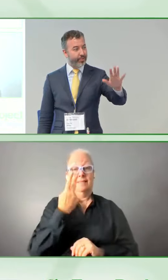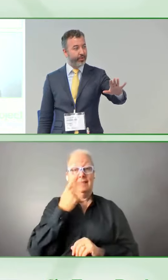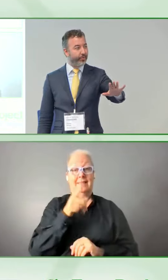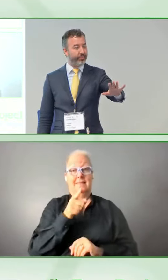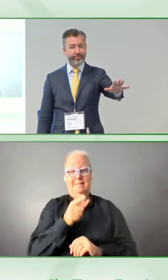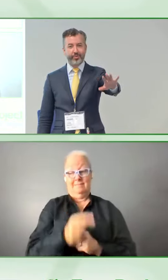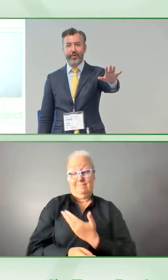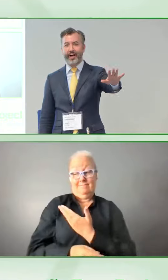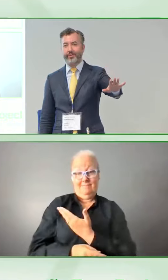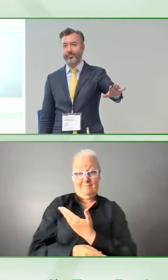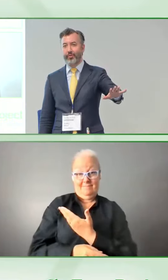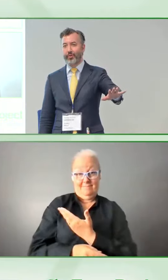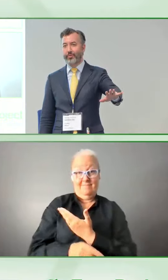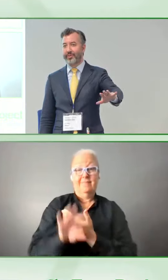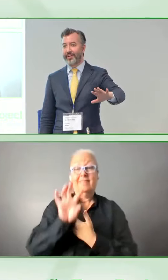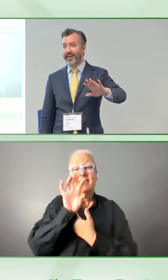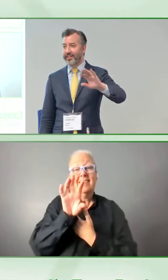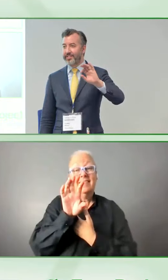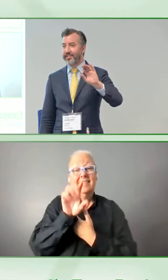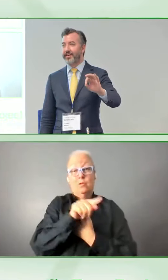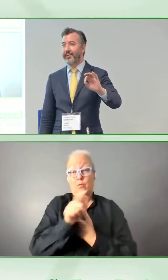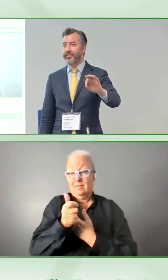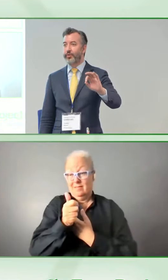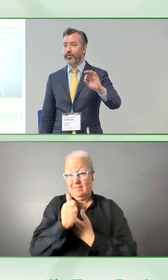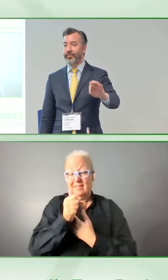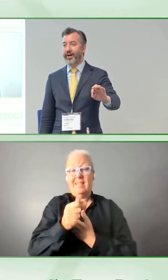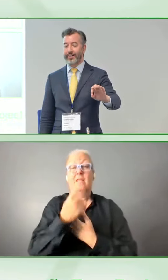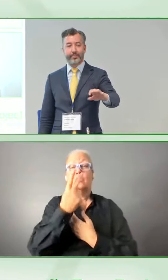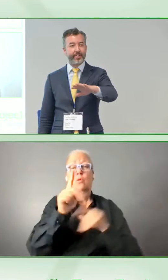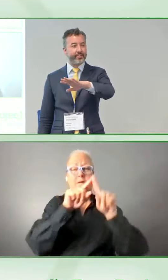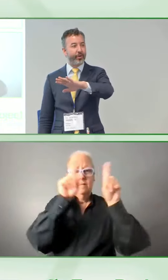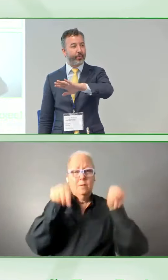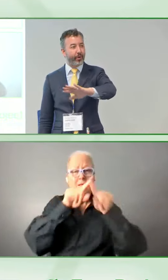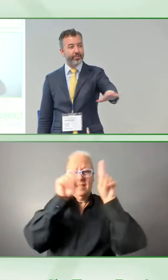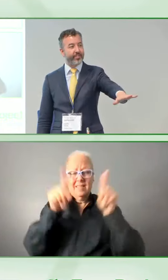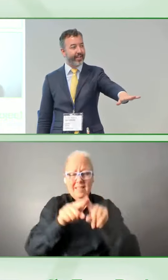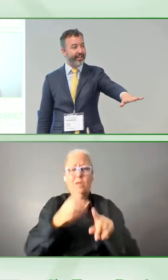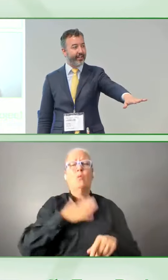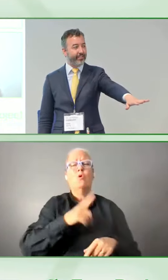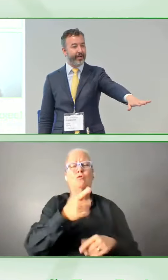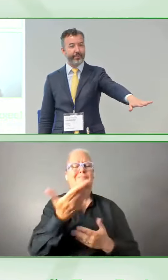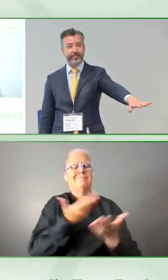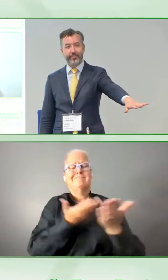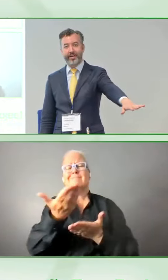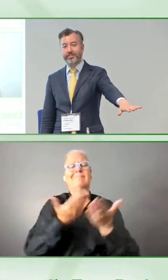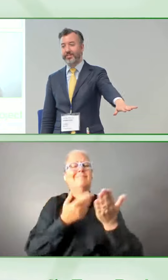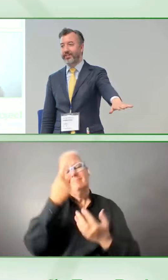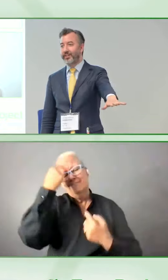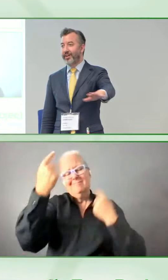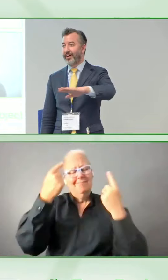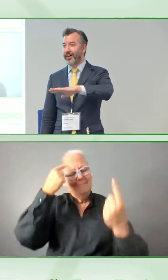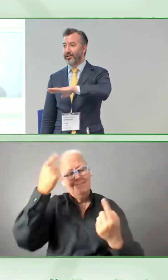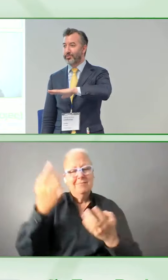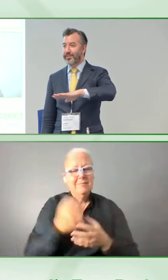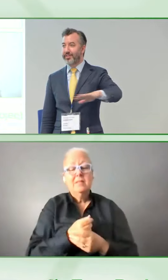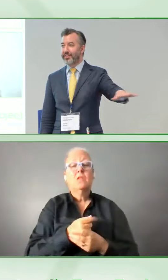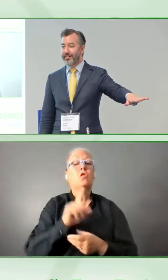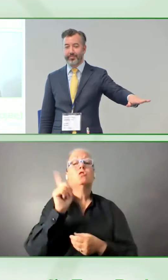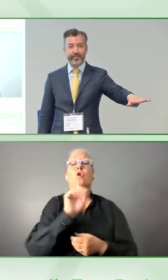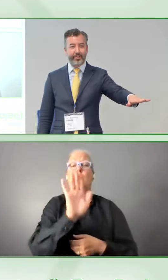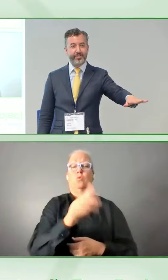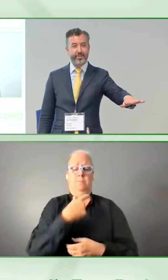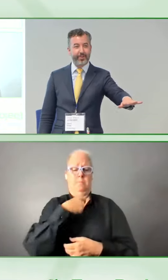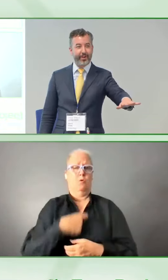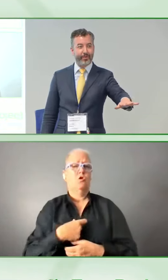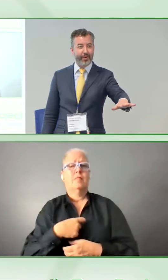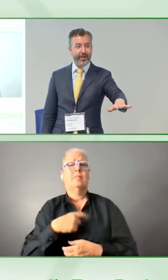It's a two-item form, and just give us your thoughts. Please, no personally identifiable information, because we did not